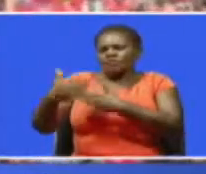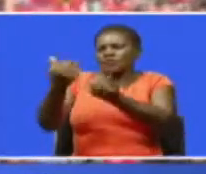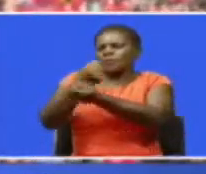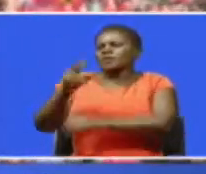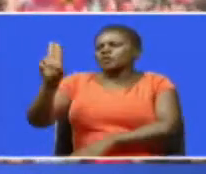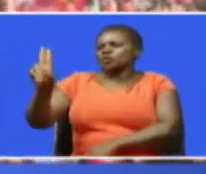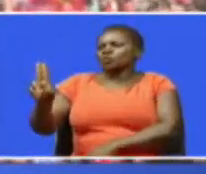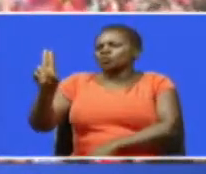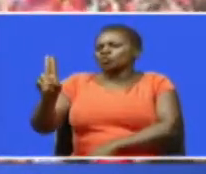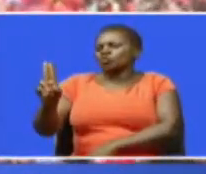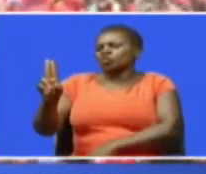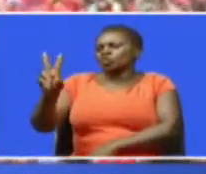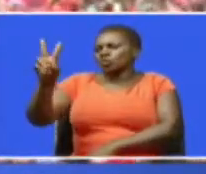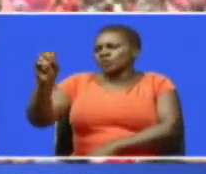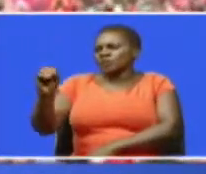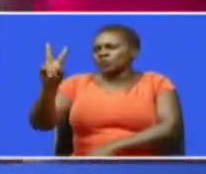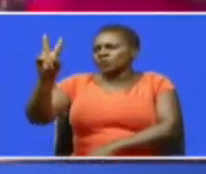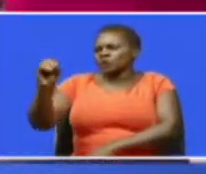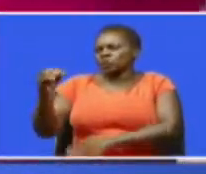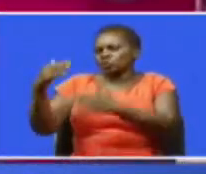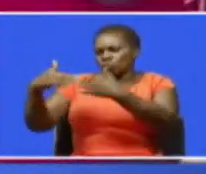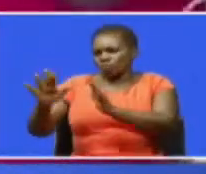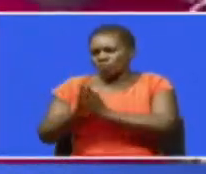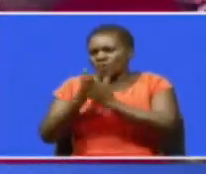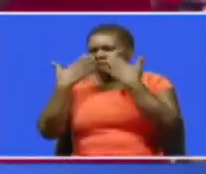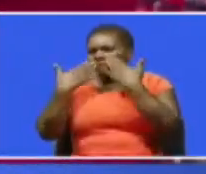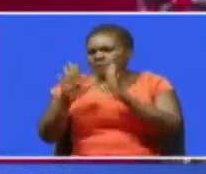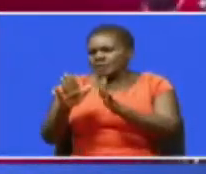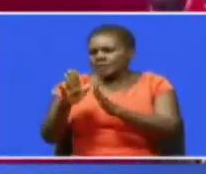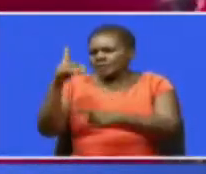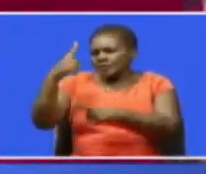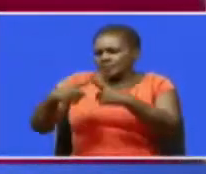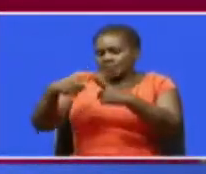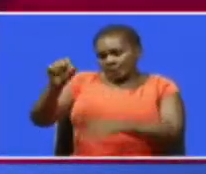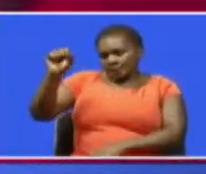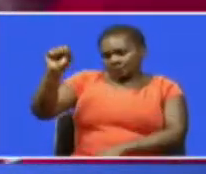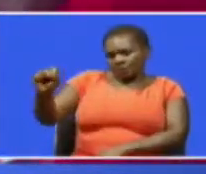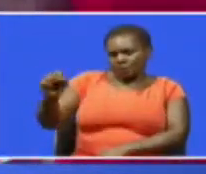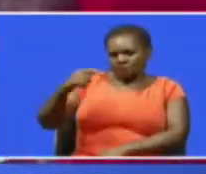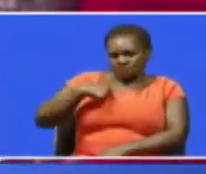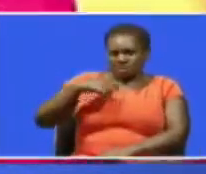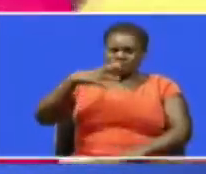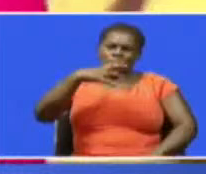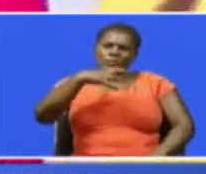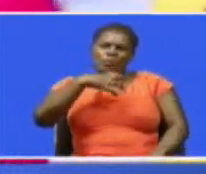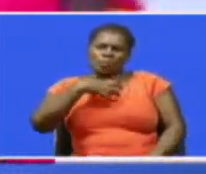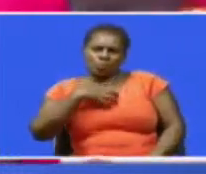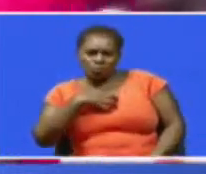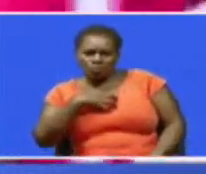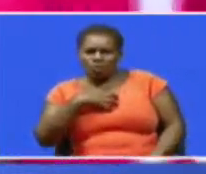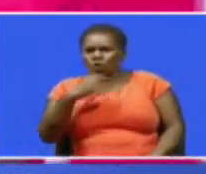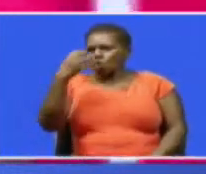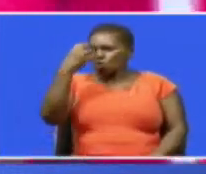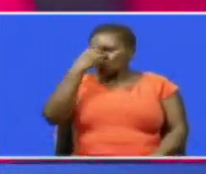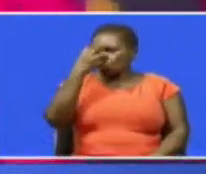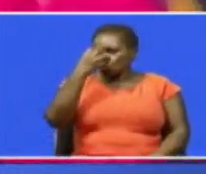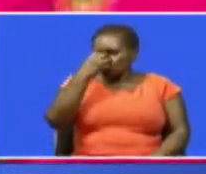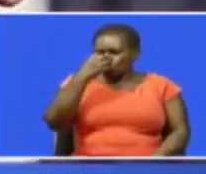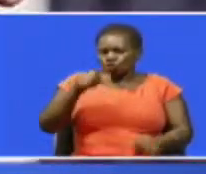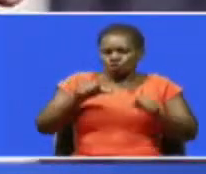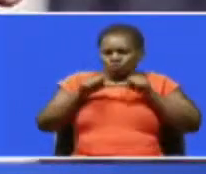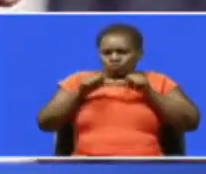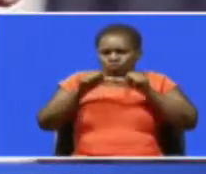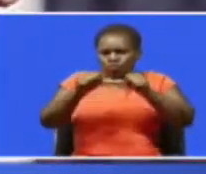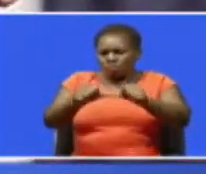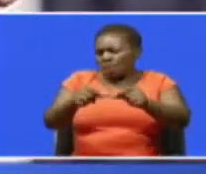Kenyatta's projected 2022 exit. Tumalize hii miaka mitano jameni, mimi niende nipumzike, Ruto ashikilia sukume huko